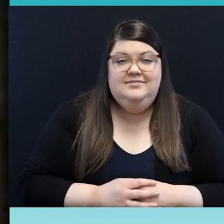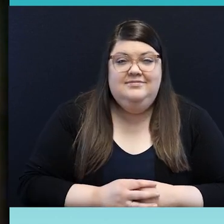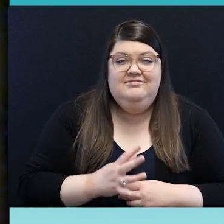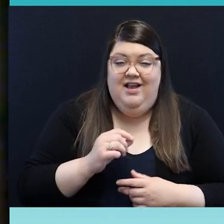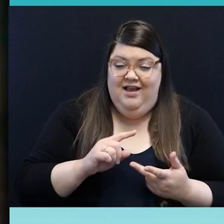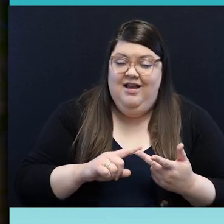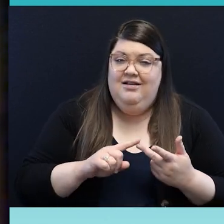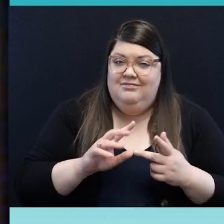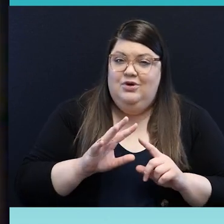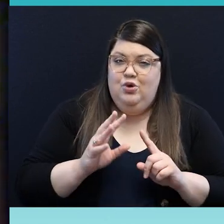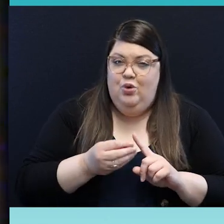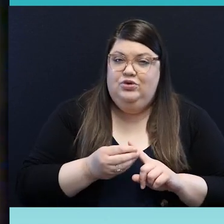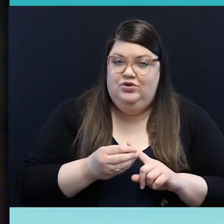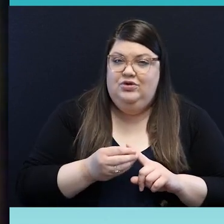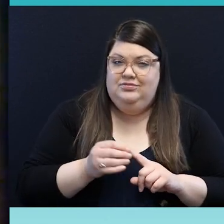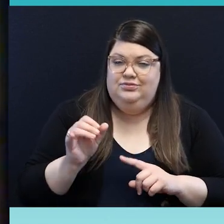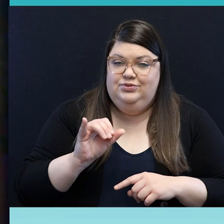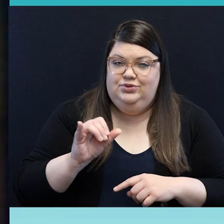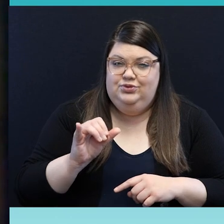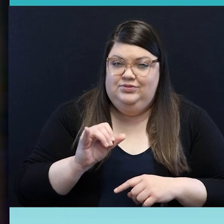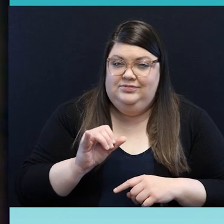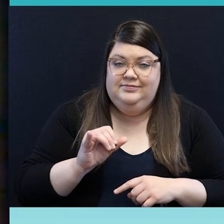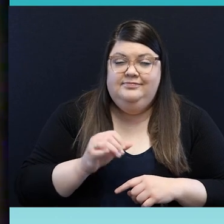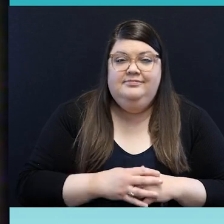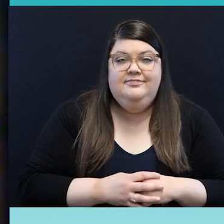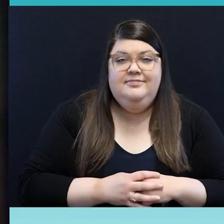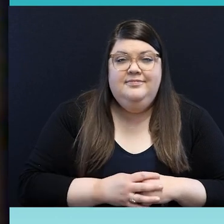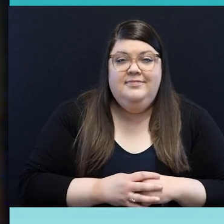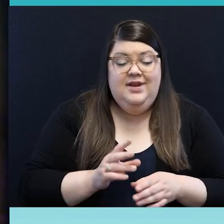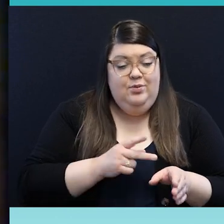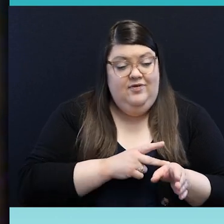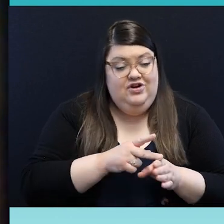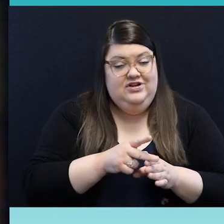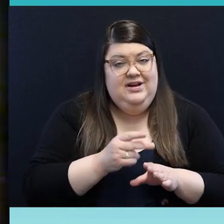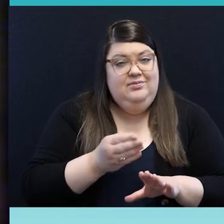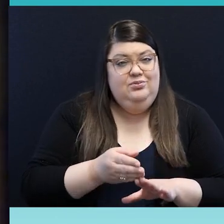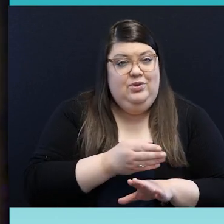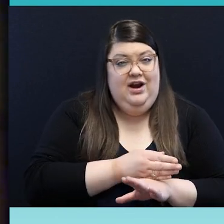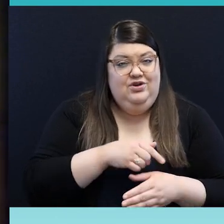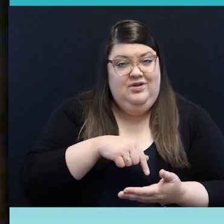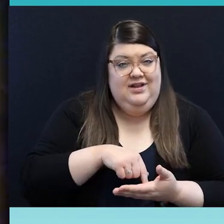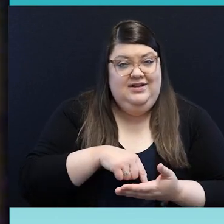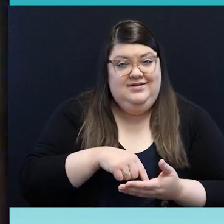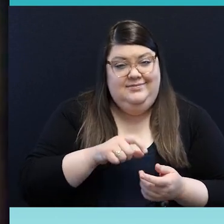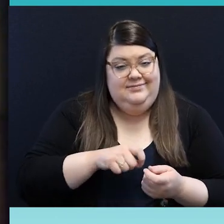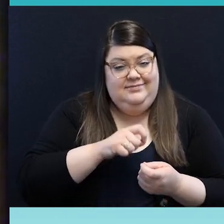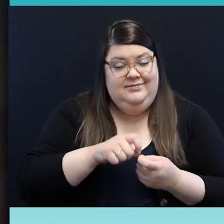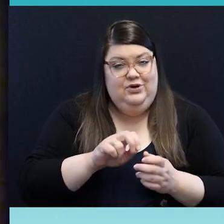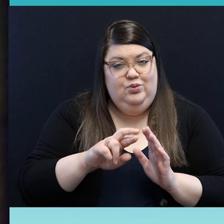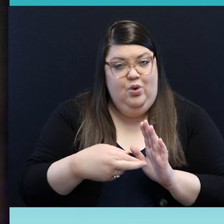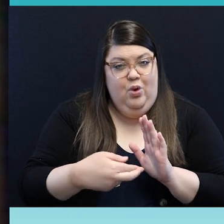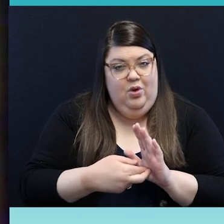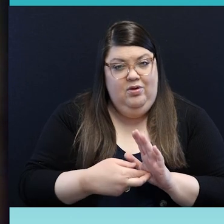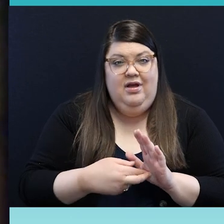and cultural experiences. Professionally, prior to this particular role, which I've